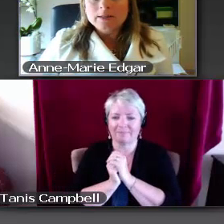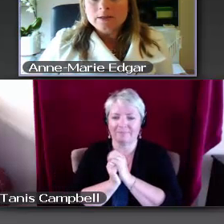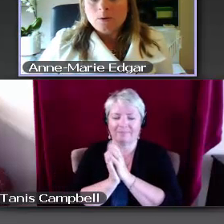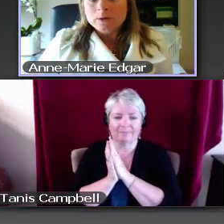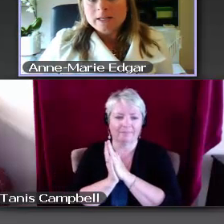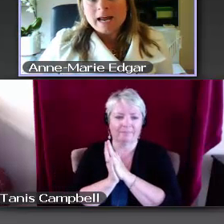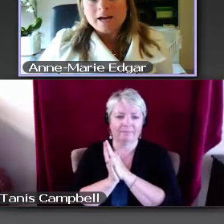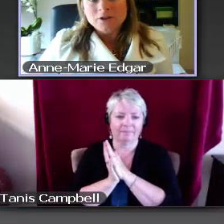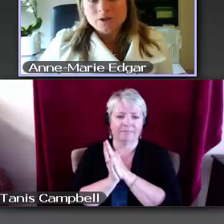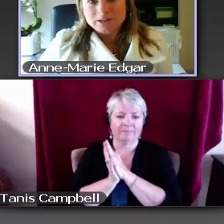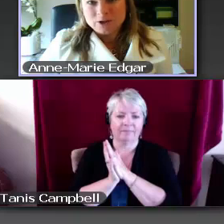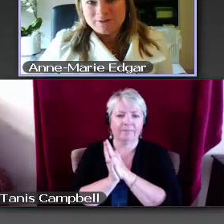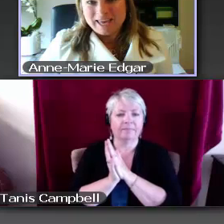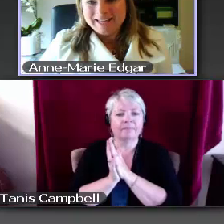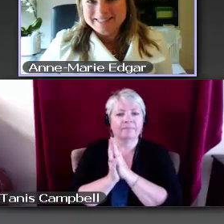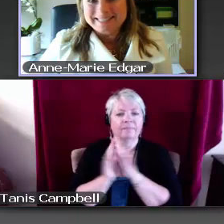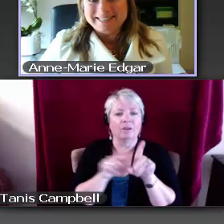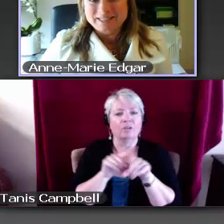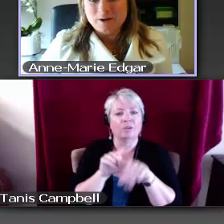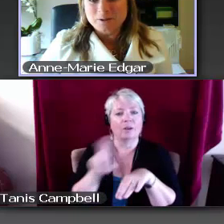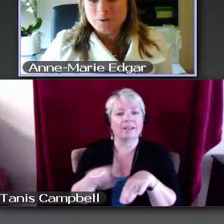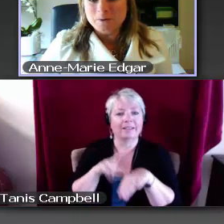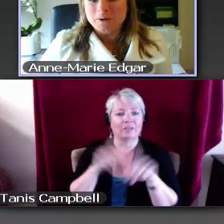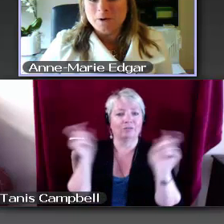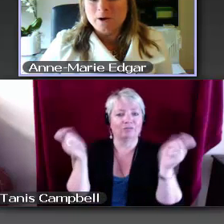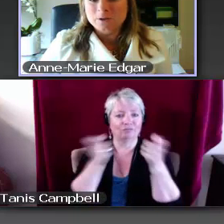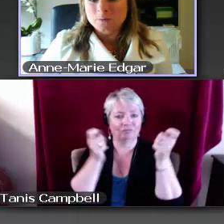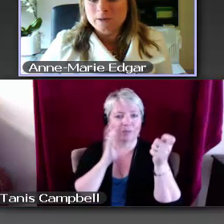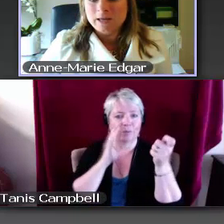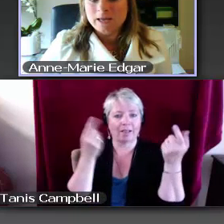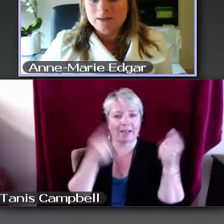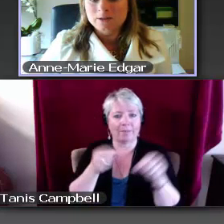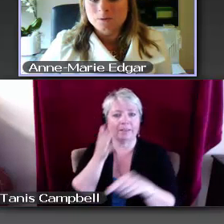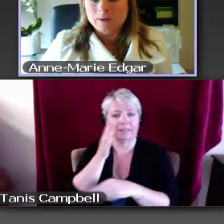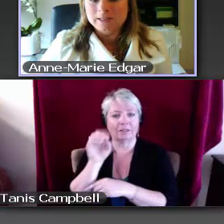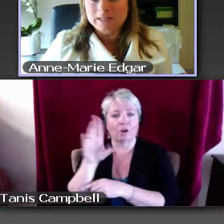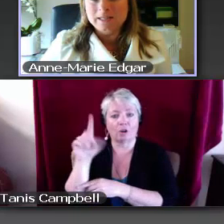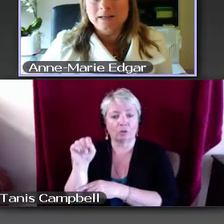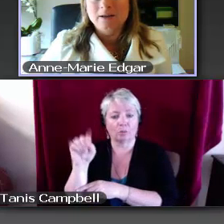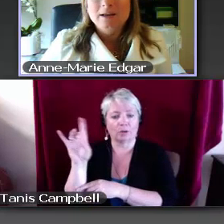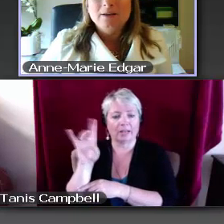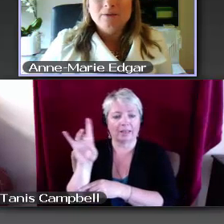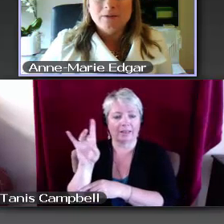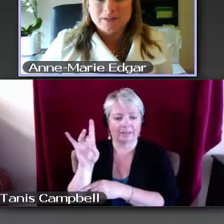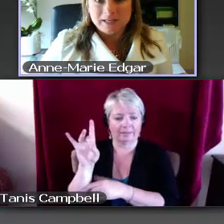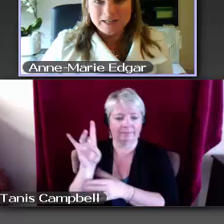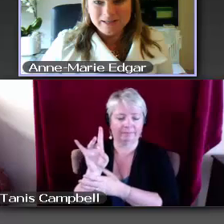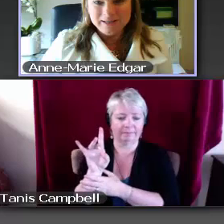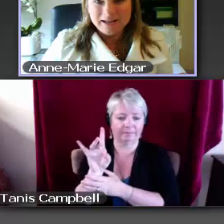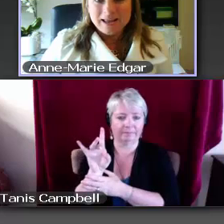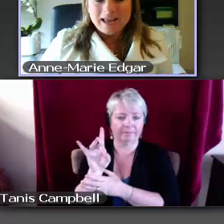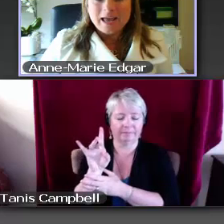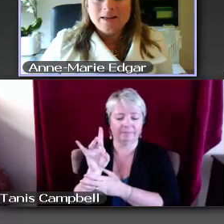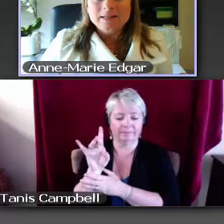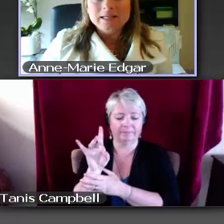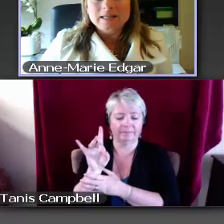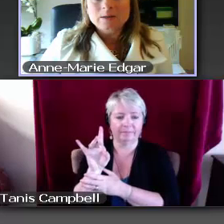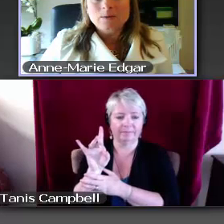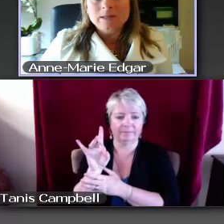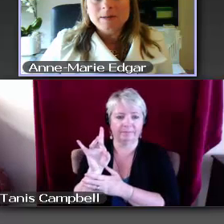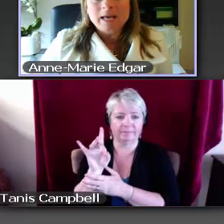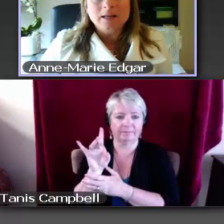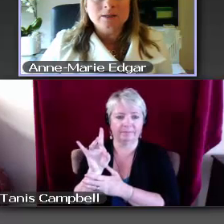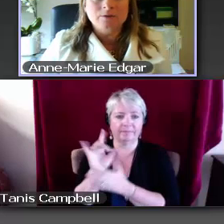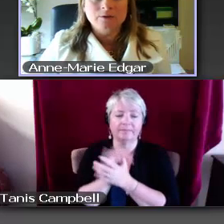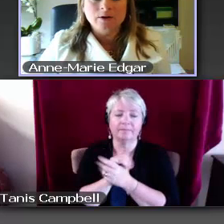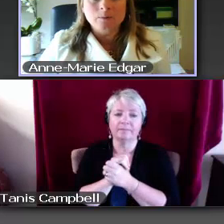We're holding a national extravaganza this October the 8th, 2015, and it's